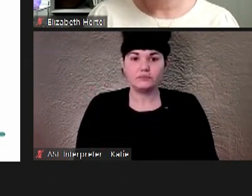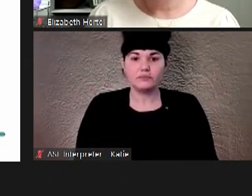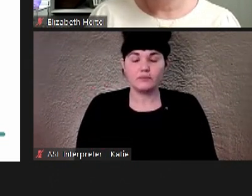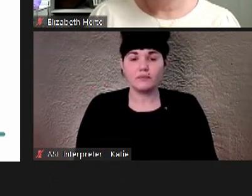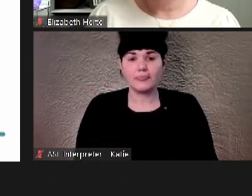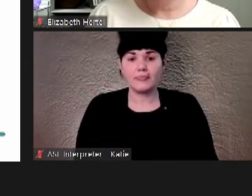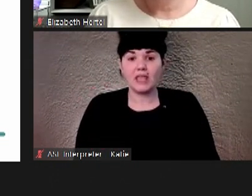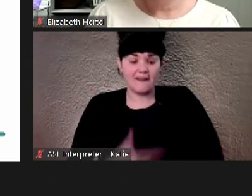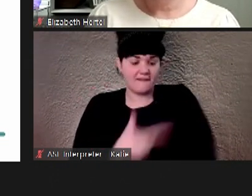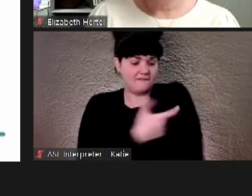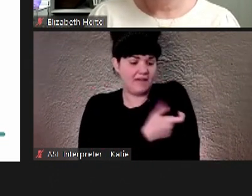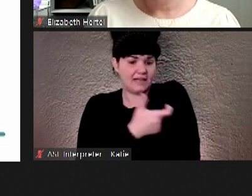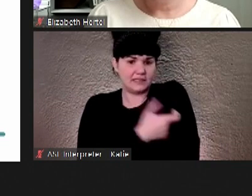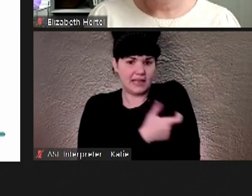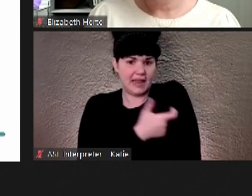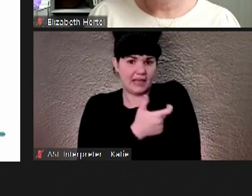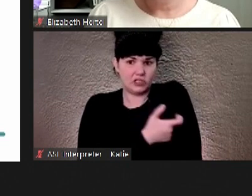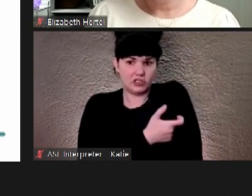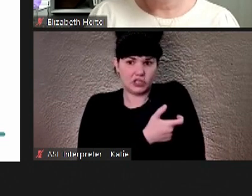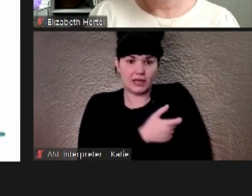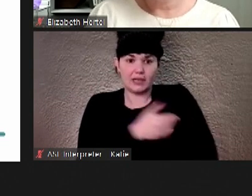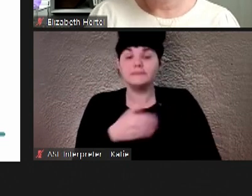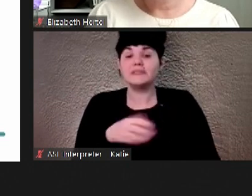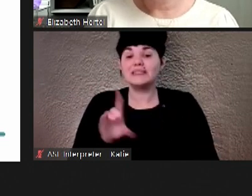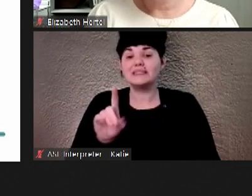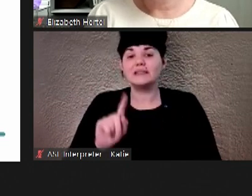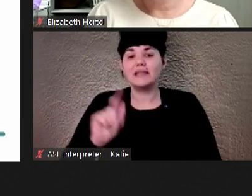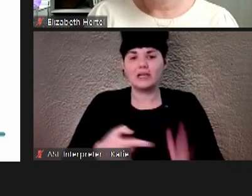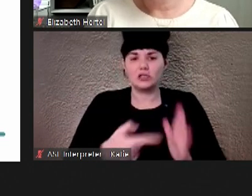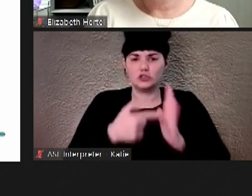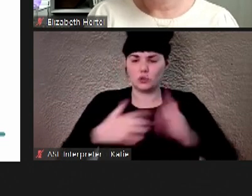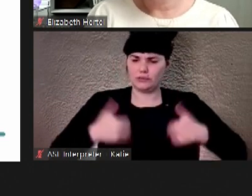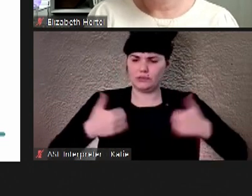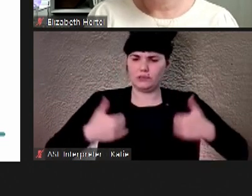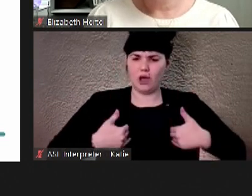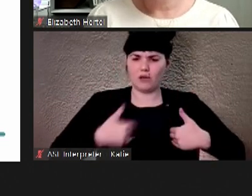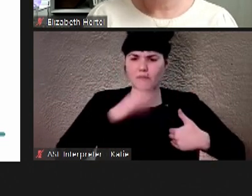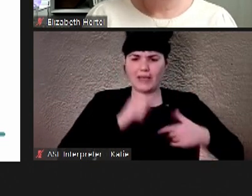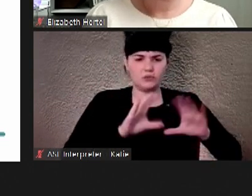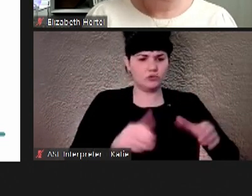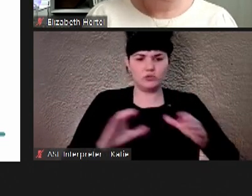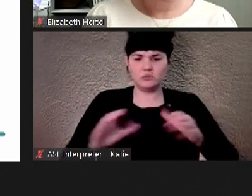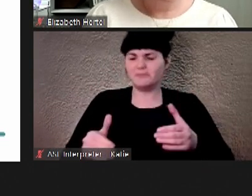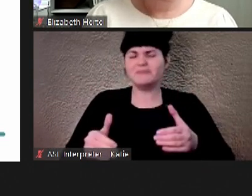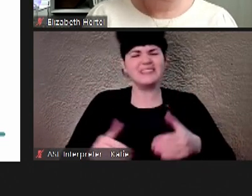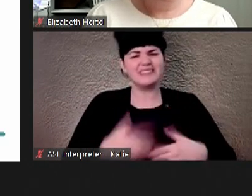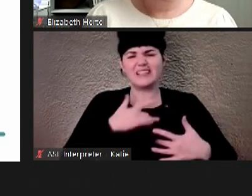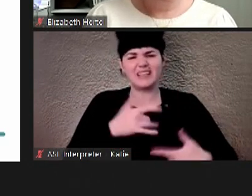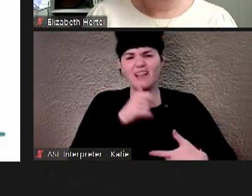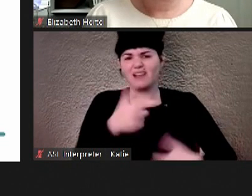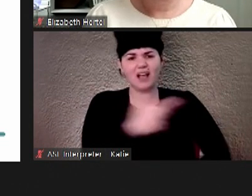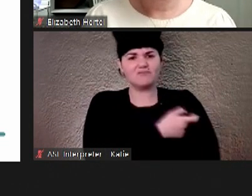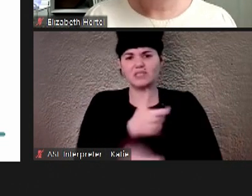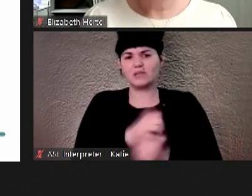age groups are less likely to get vaccinated. Next slide, please.